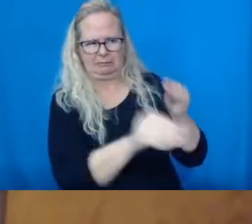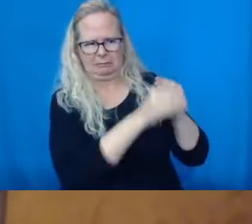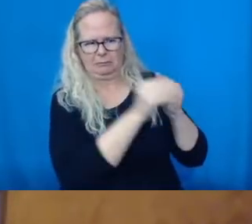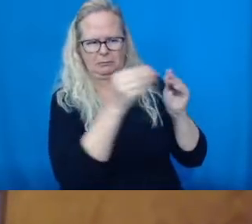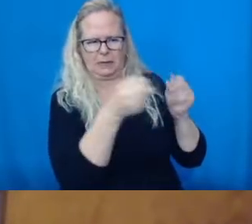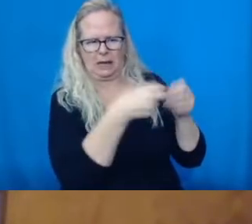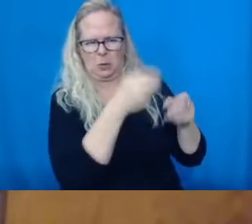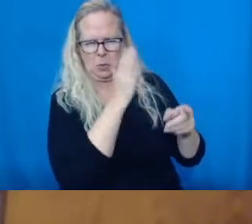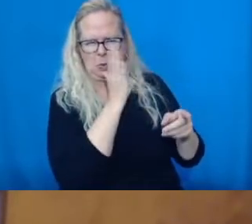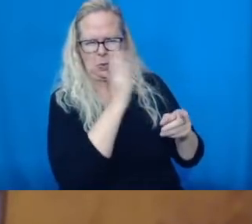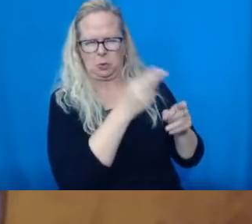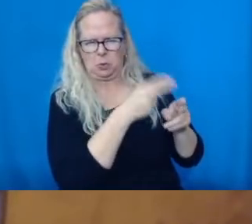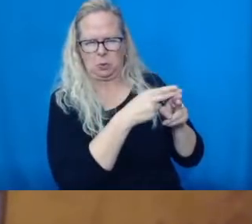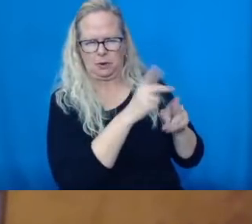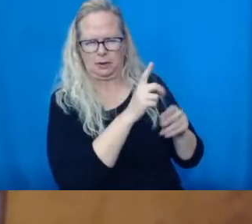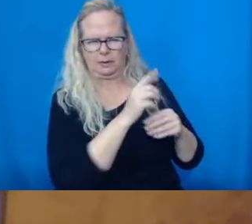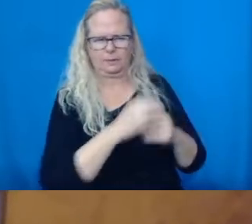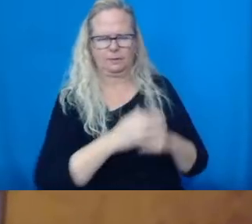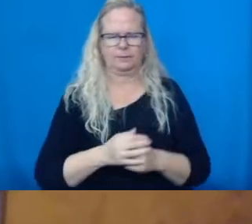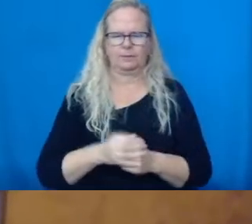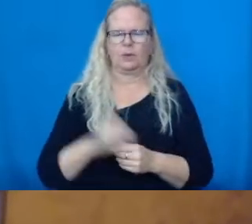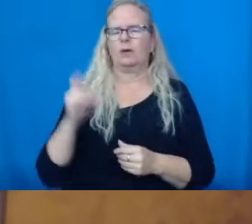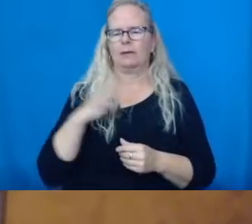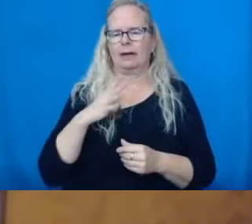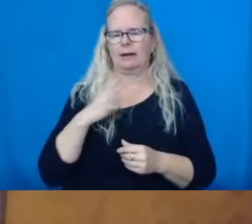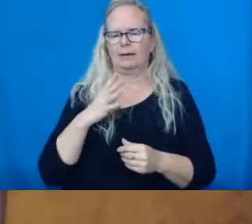it in front of me anyway, so I can speak to it.